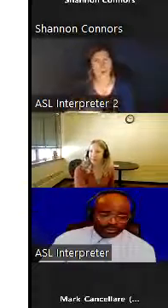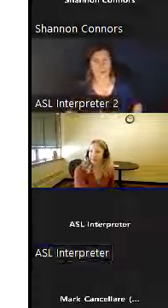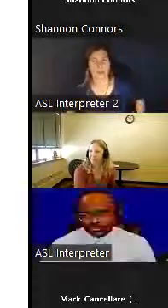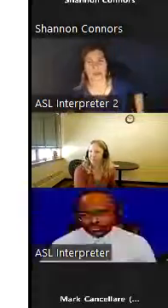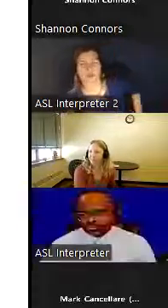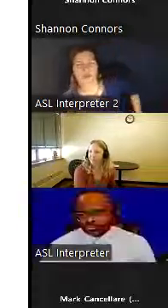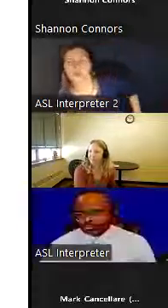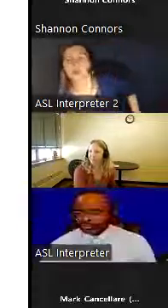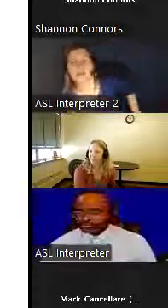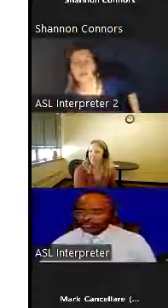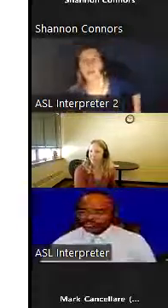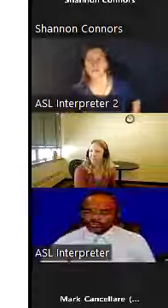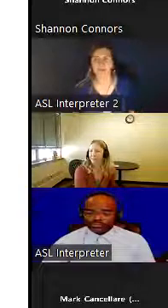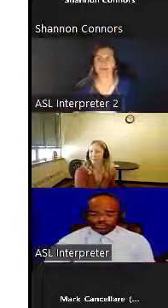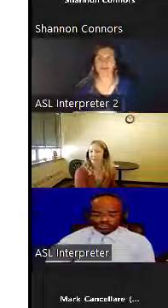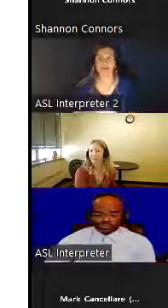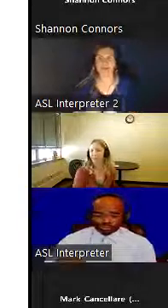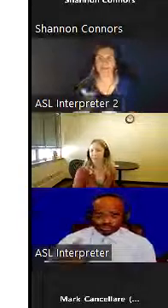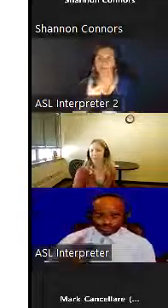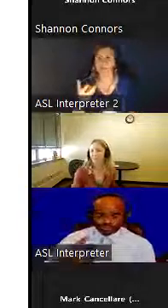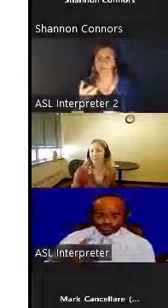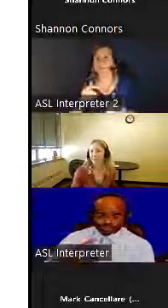I'll say a couple of things about that.